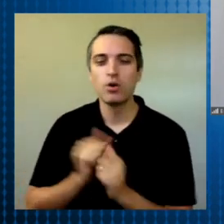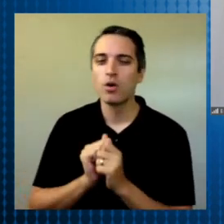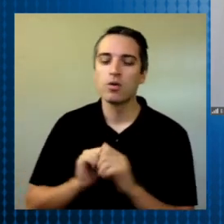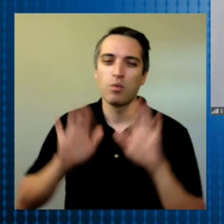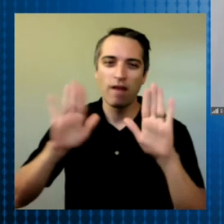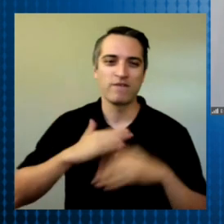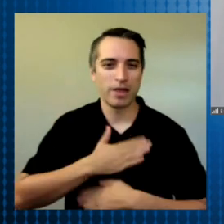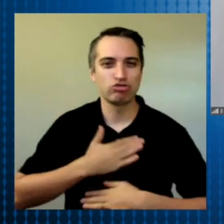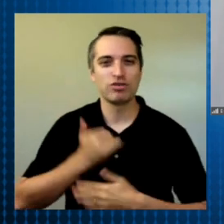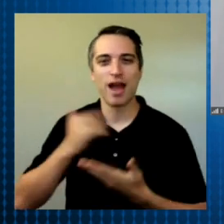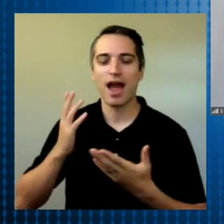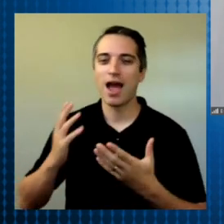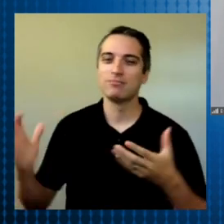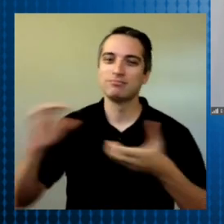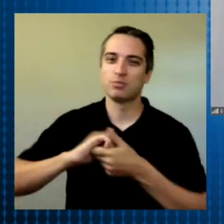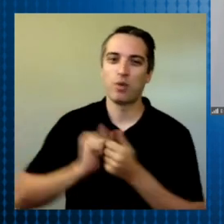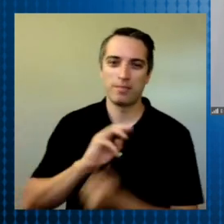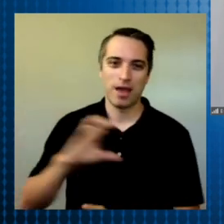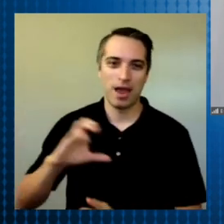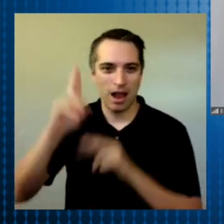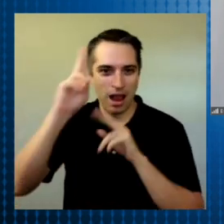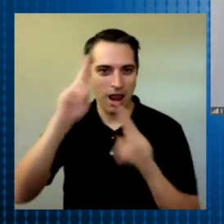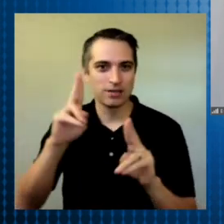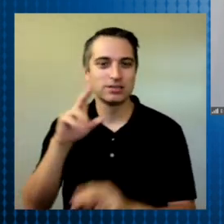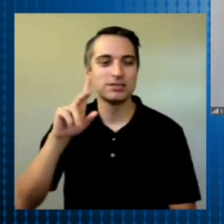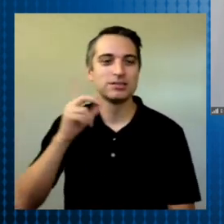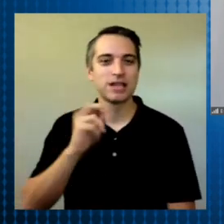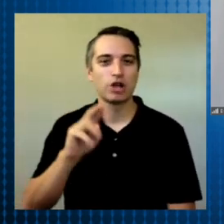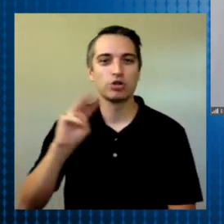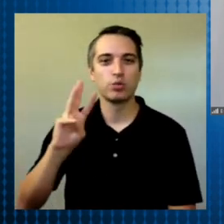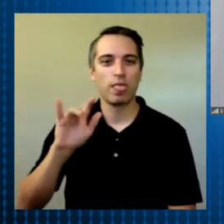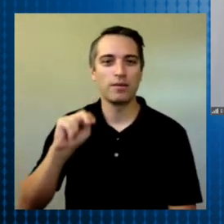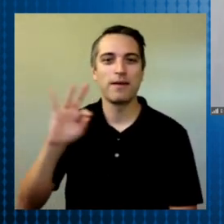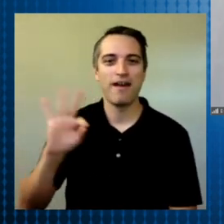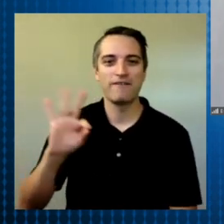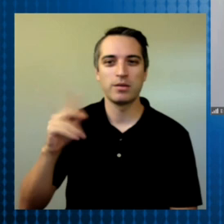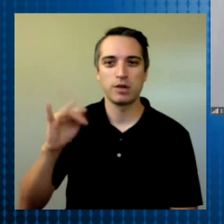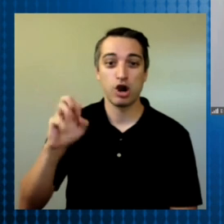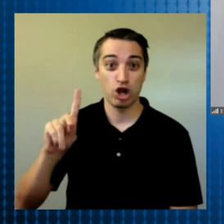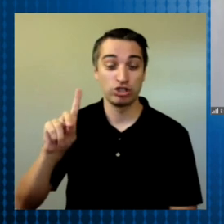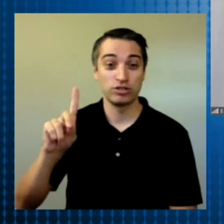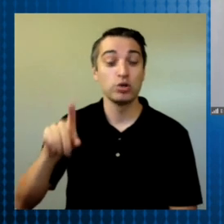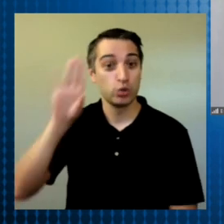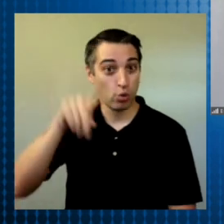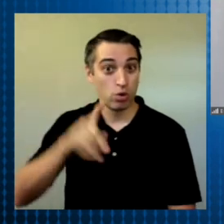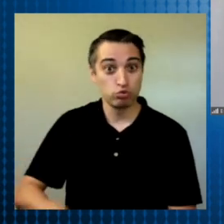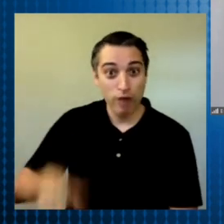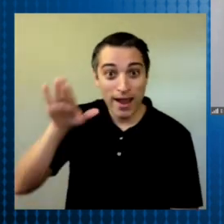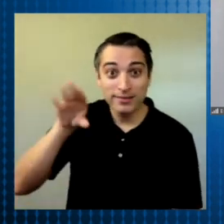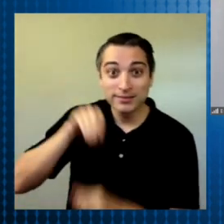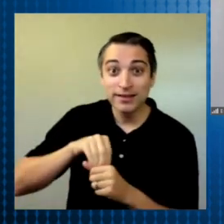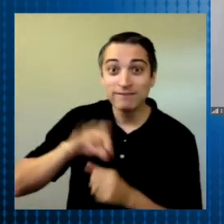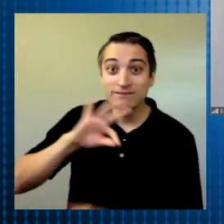that I join with Mott Community College in honoring Dr. William F. Pickard. And whereas Dr. William F. Pickard was raised in Flint and